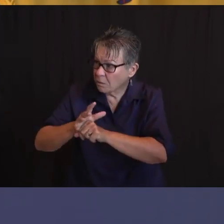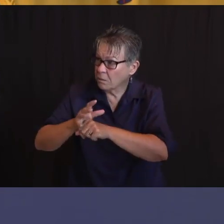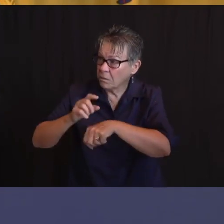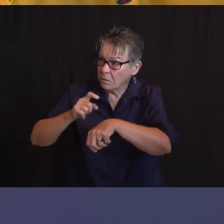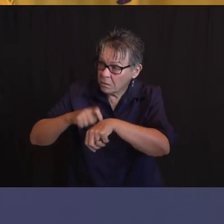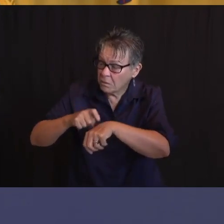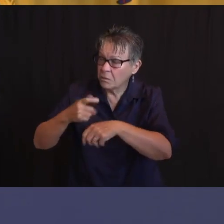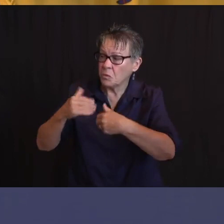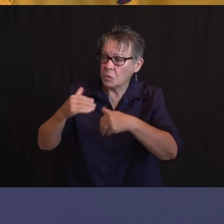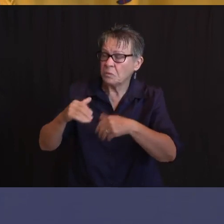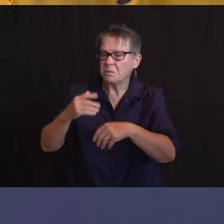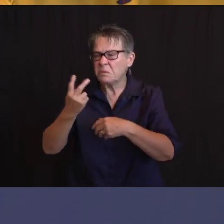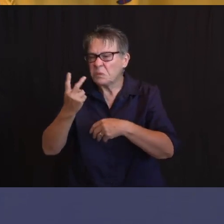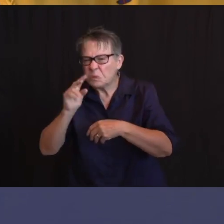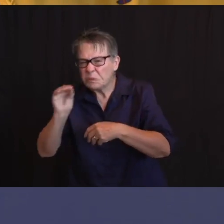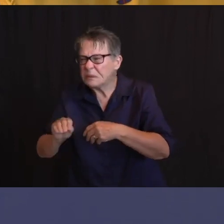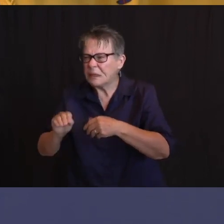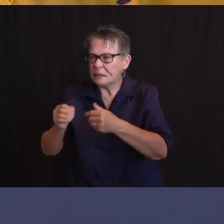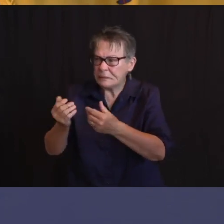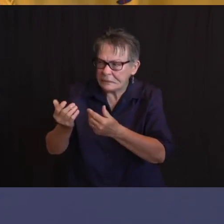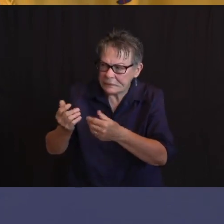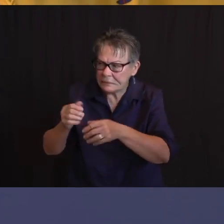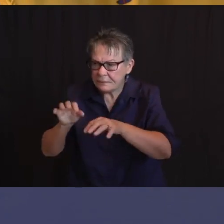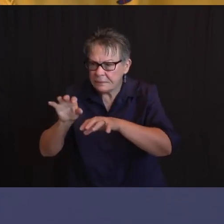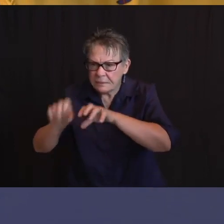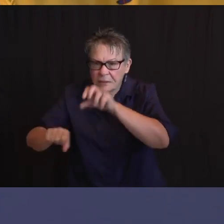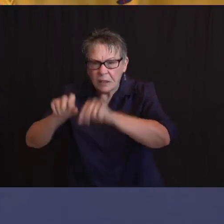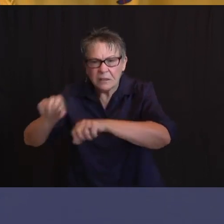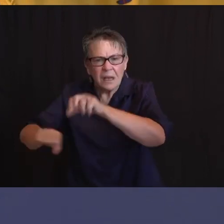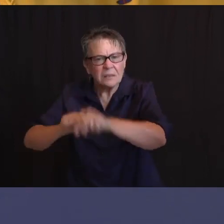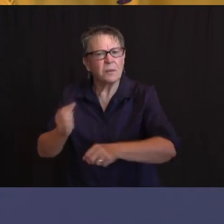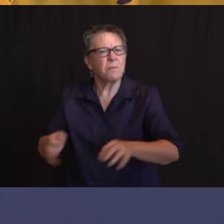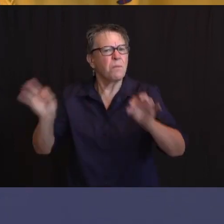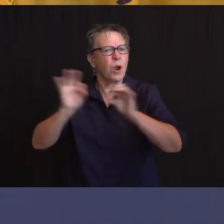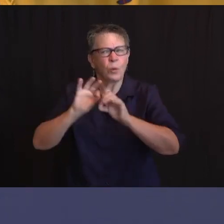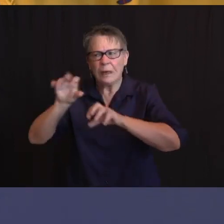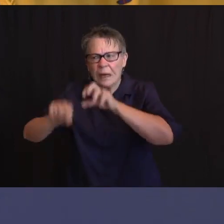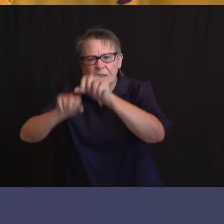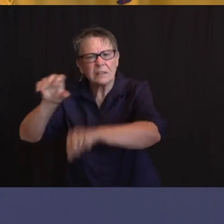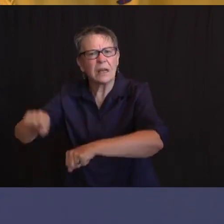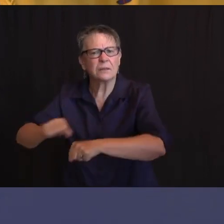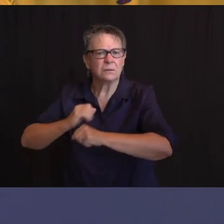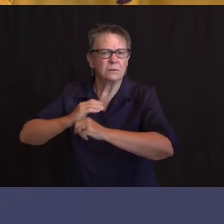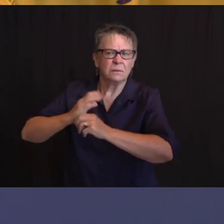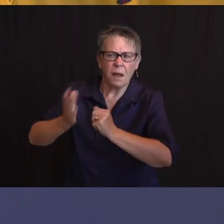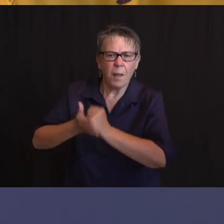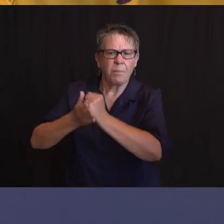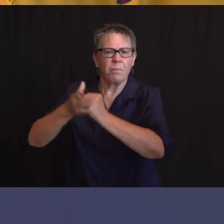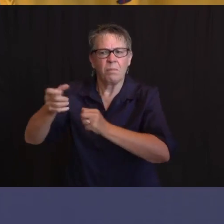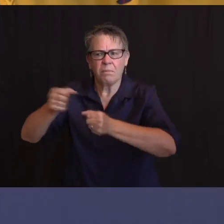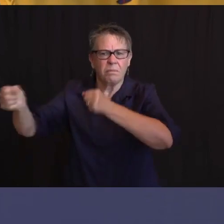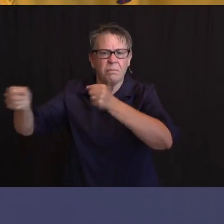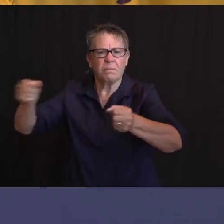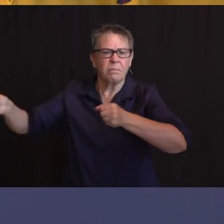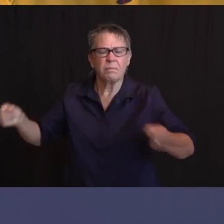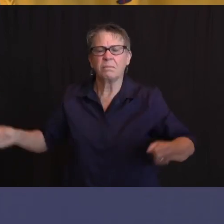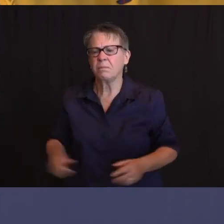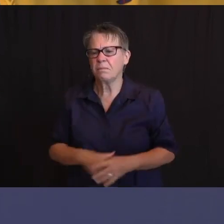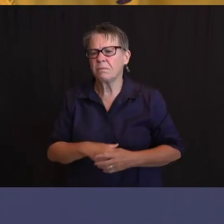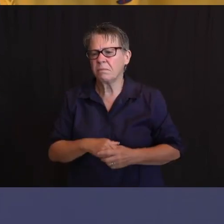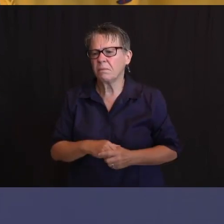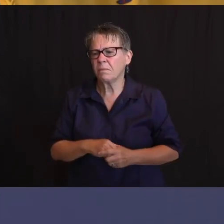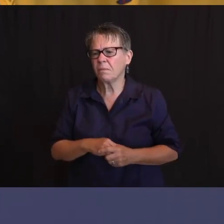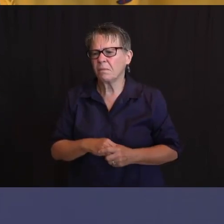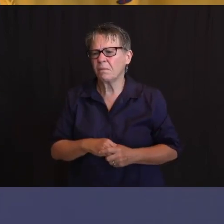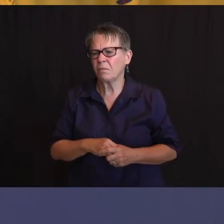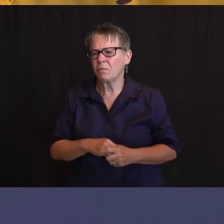tests that were taken that day. It's not going to quite be that, but today we announced 313 positives. You know, you've